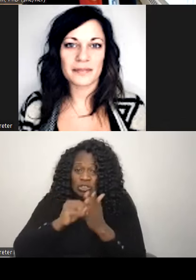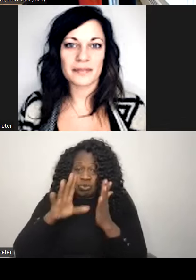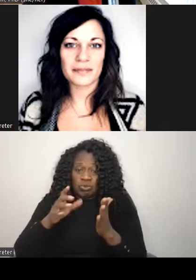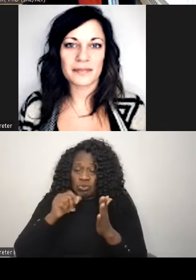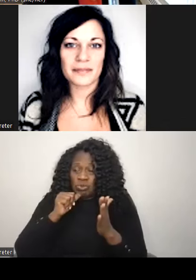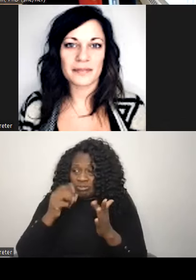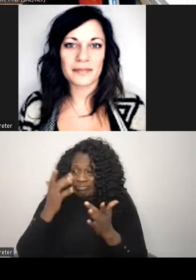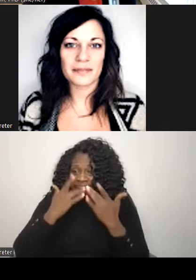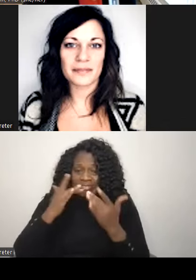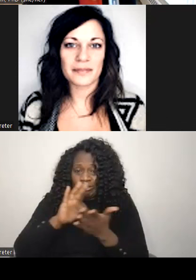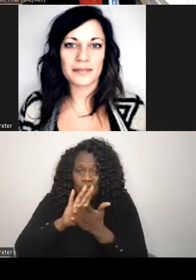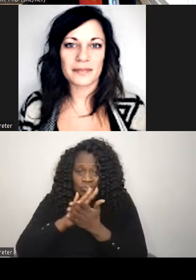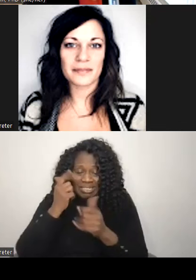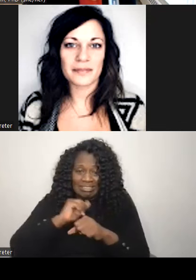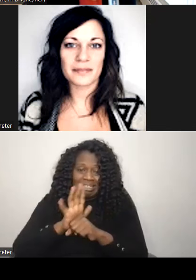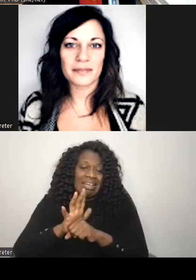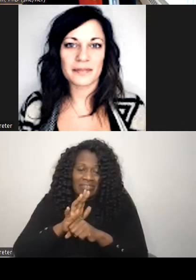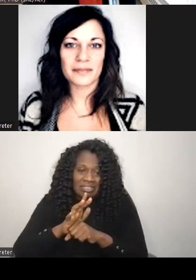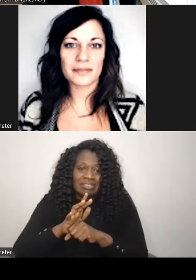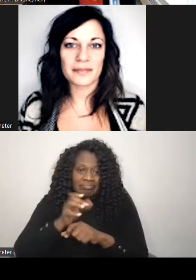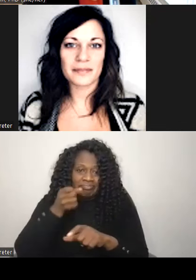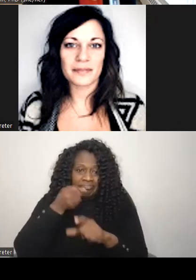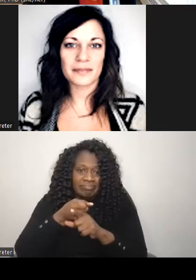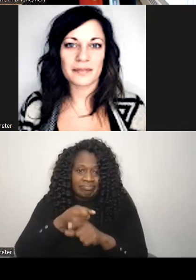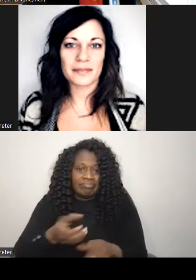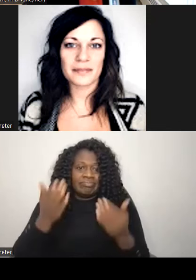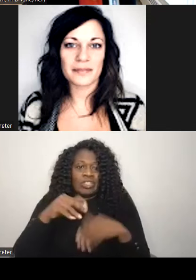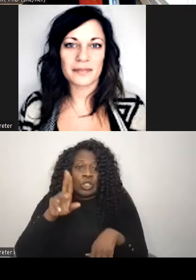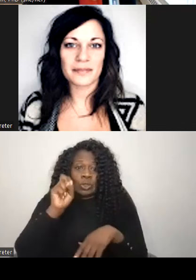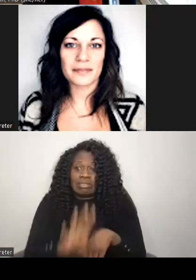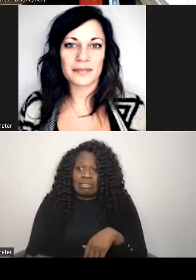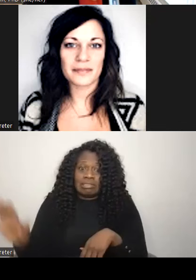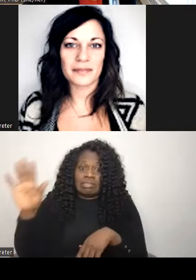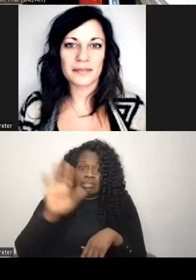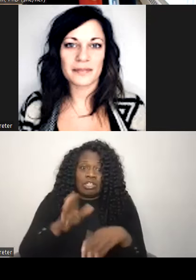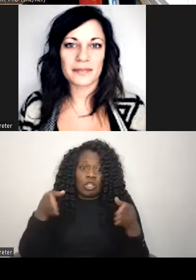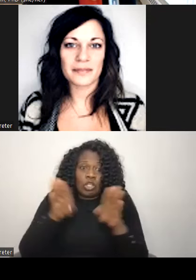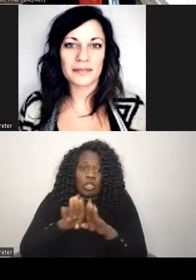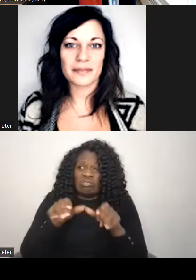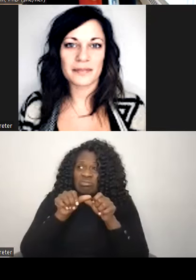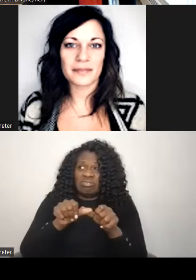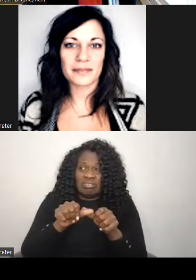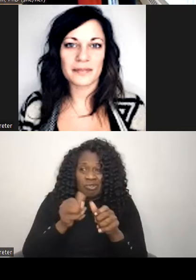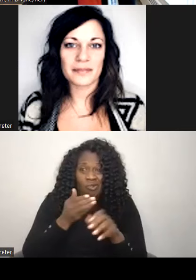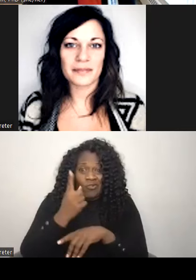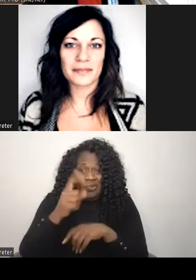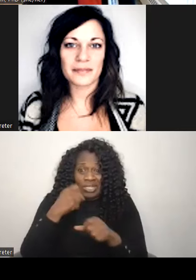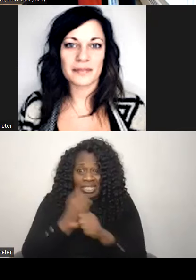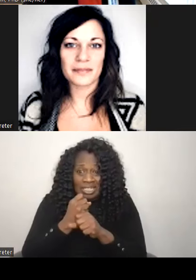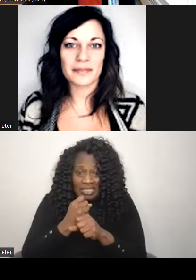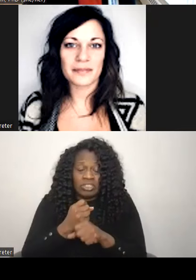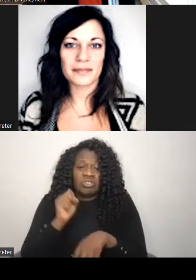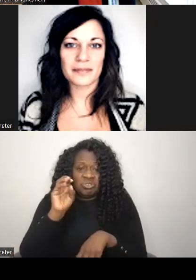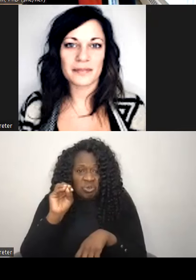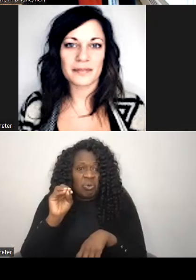school because of the COVID-19 pandemic. And in the United States, the closures lasted for over a year. And so this